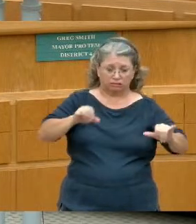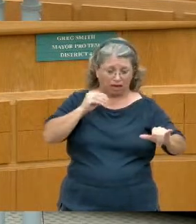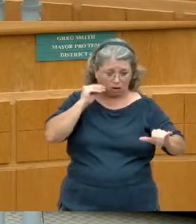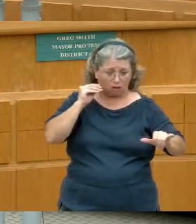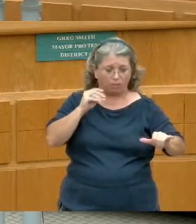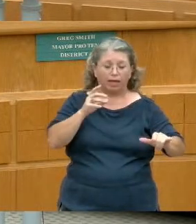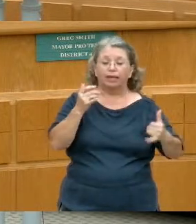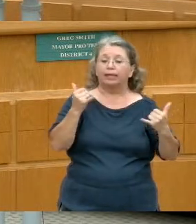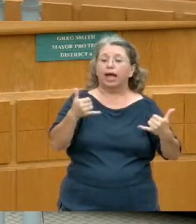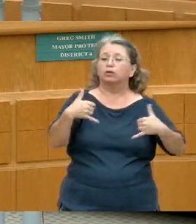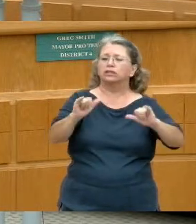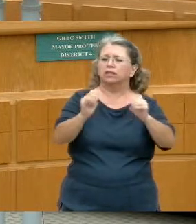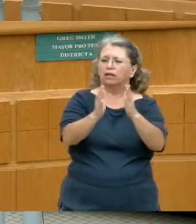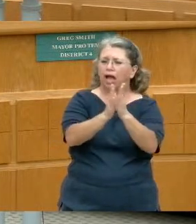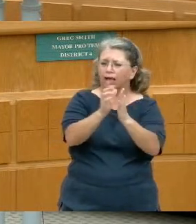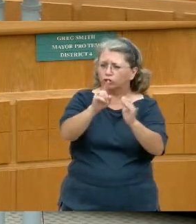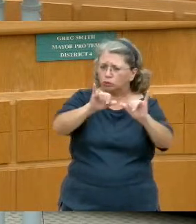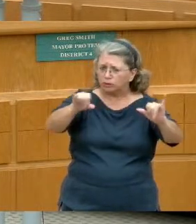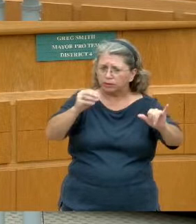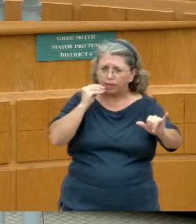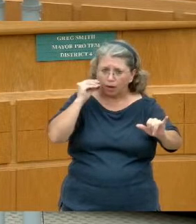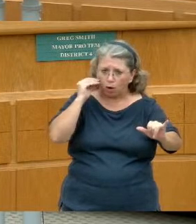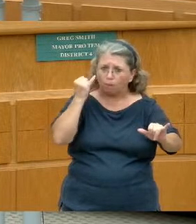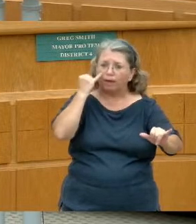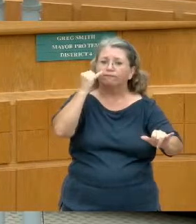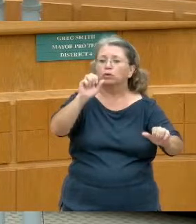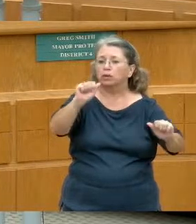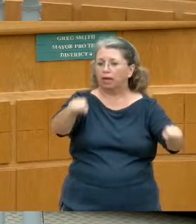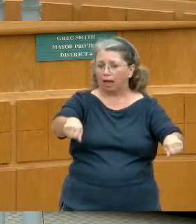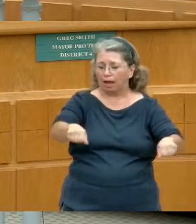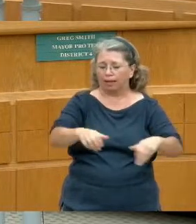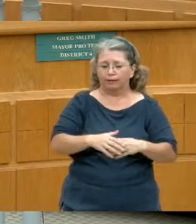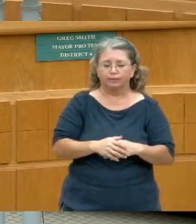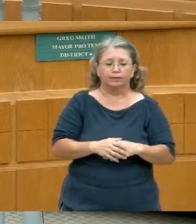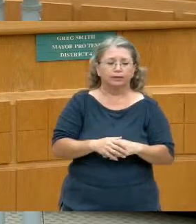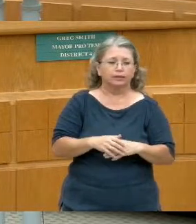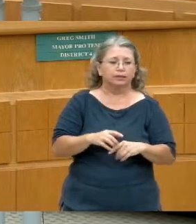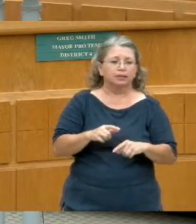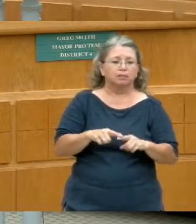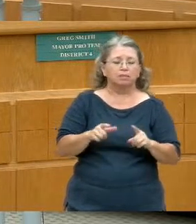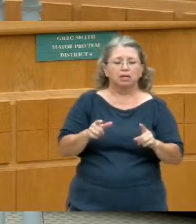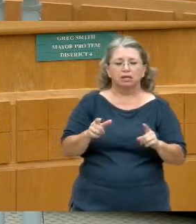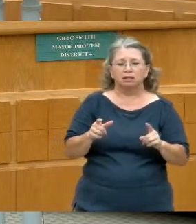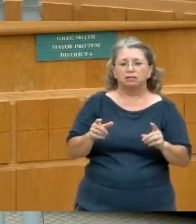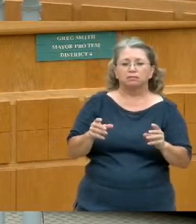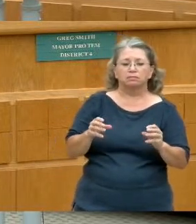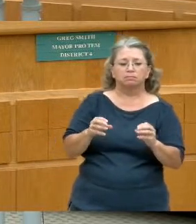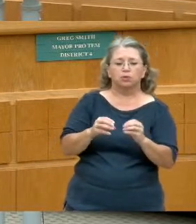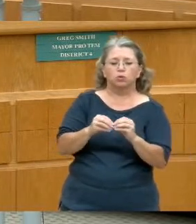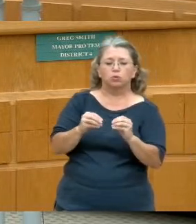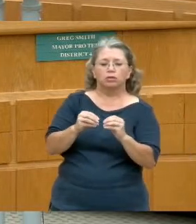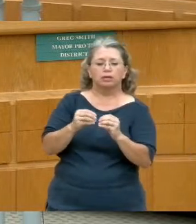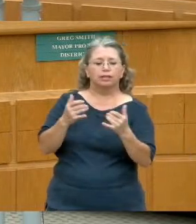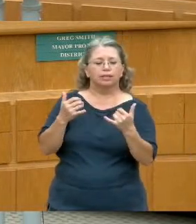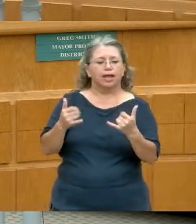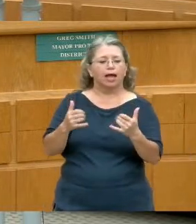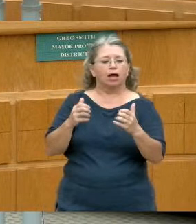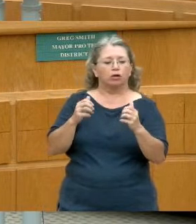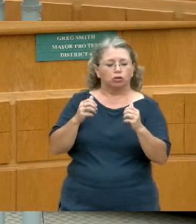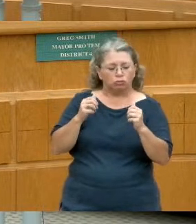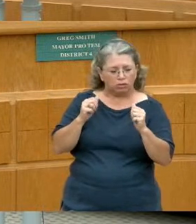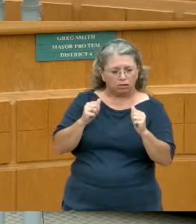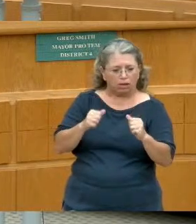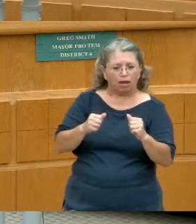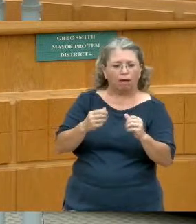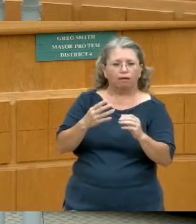can. There's a loosening of restrictions on social and public gatherings, and this occurs in a variety of ways, from restaurants